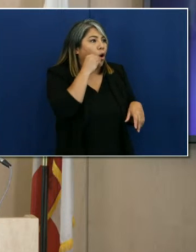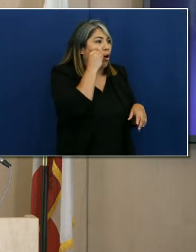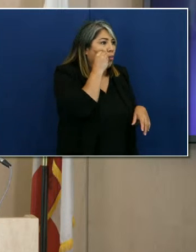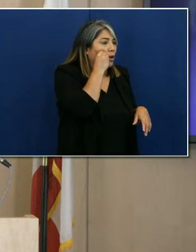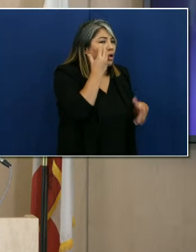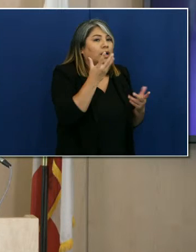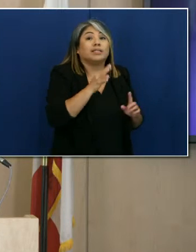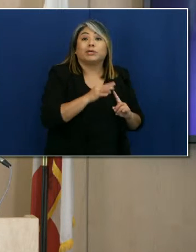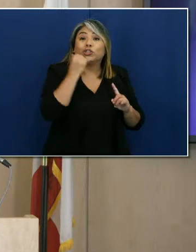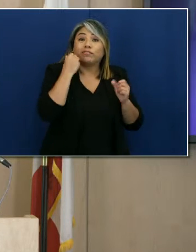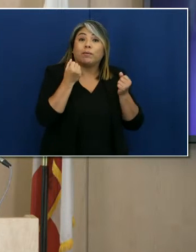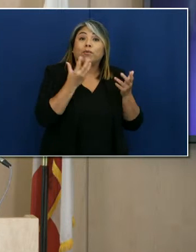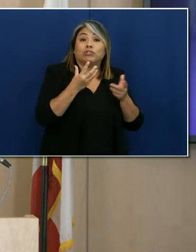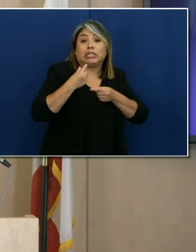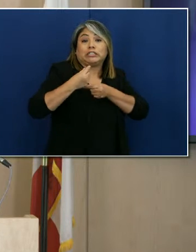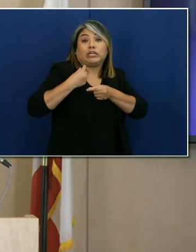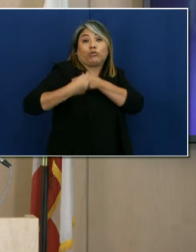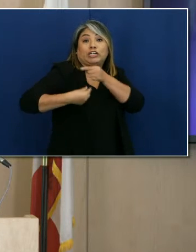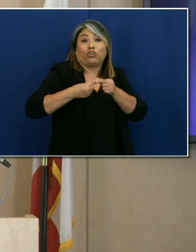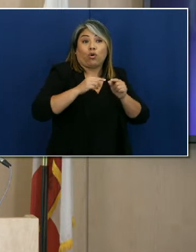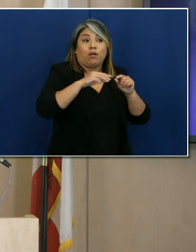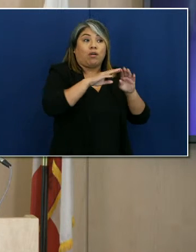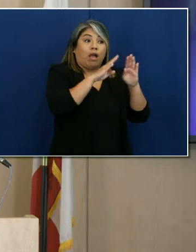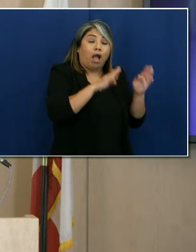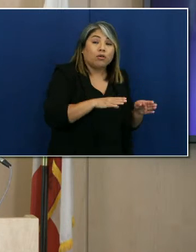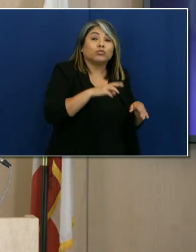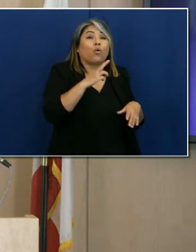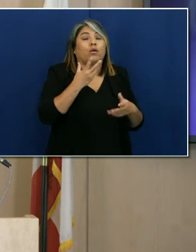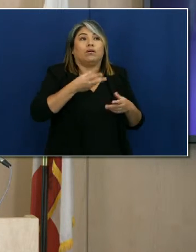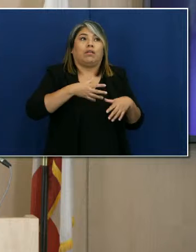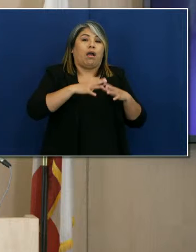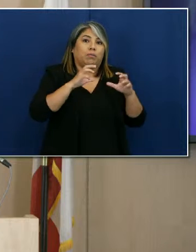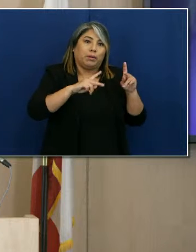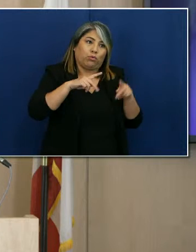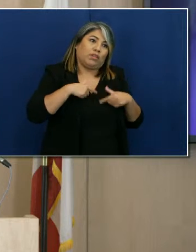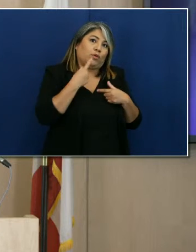especially if it's a multi-generational household or a household with a higher number of people. They